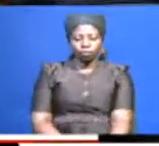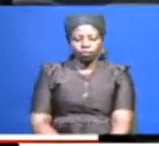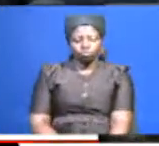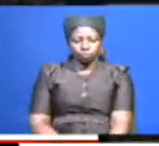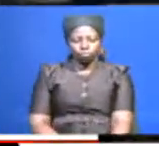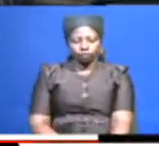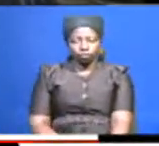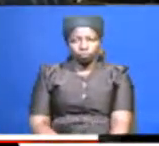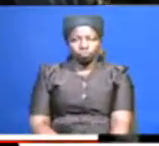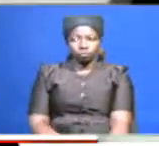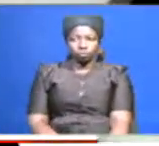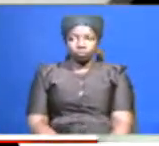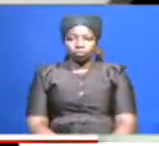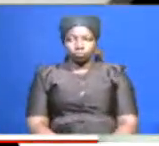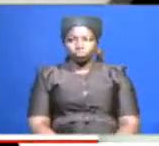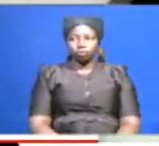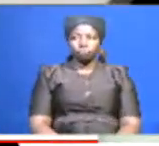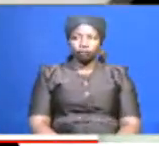Edition.